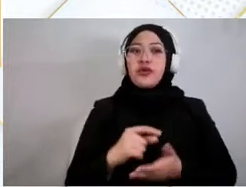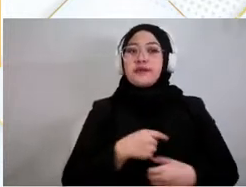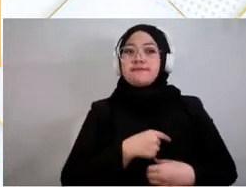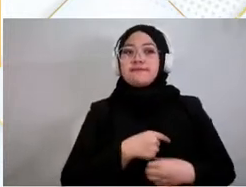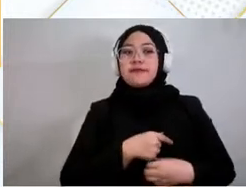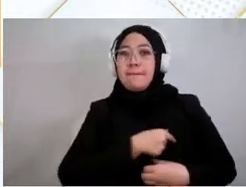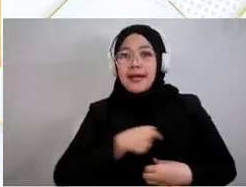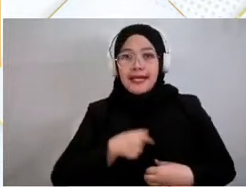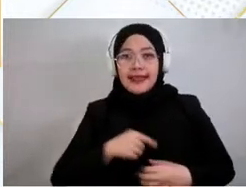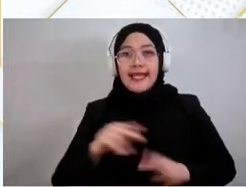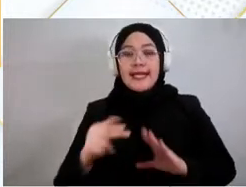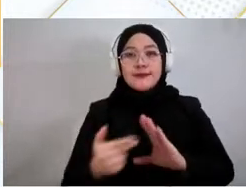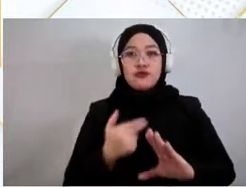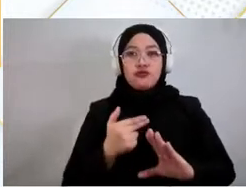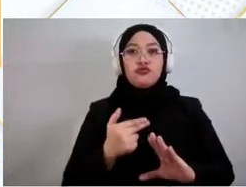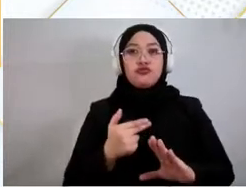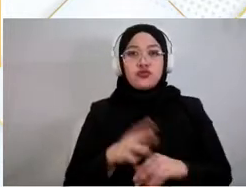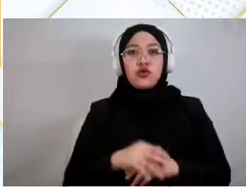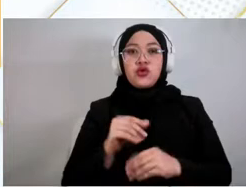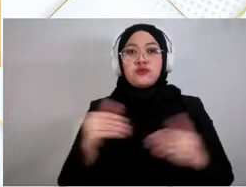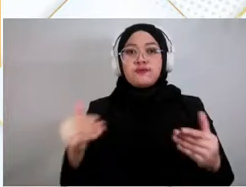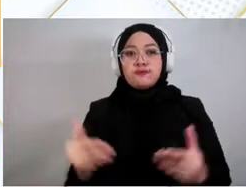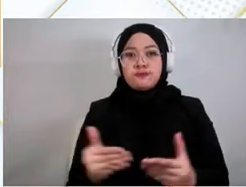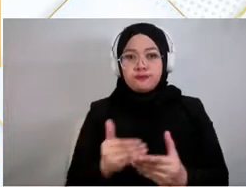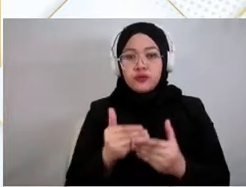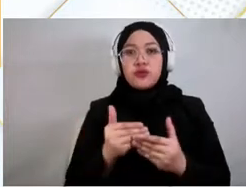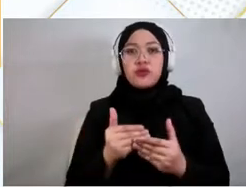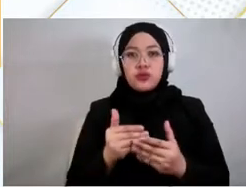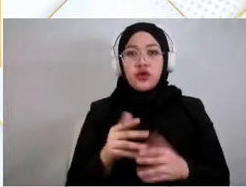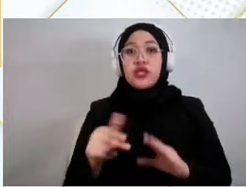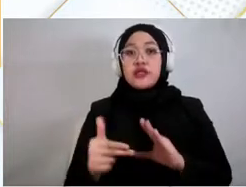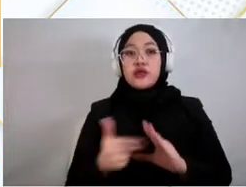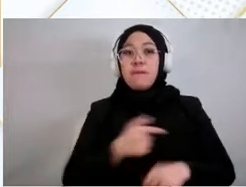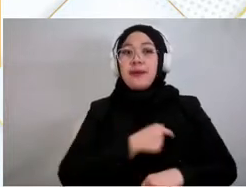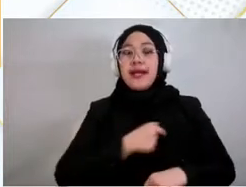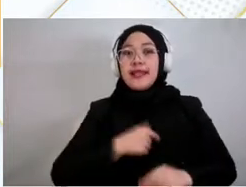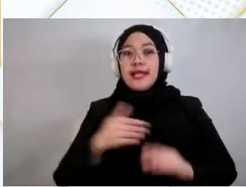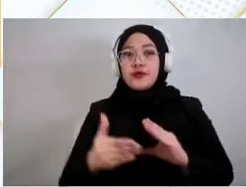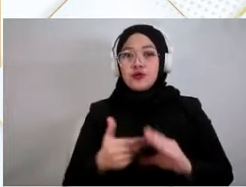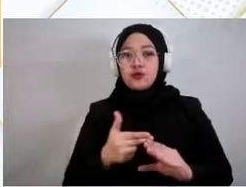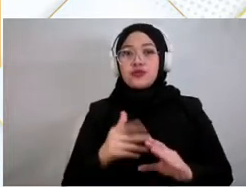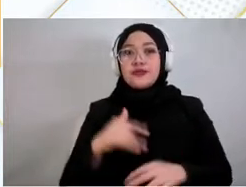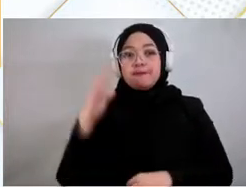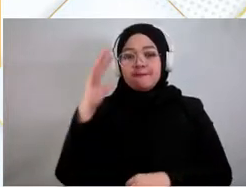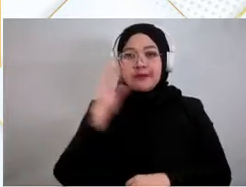you, we encourage you to contact the administrator through Zoom so we can